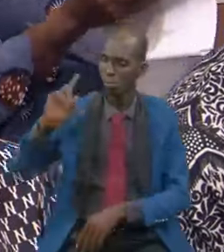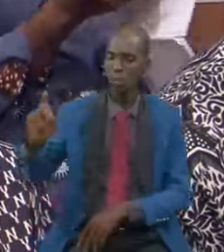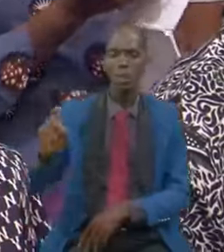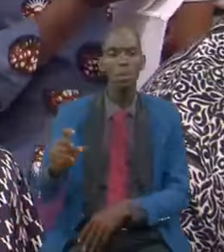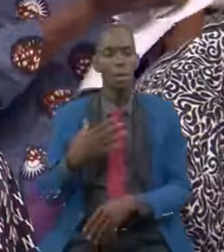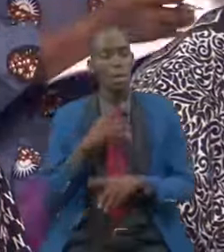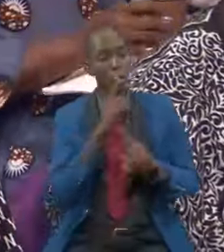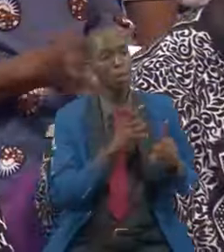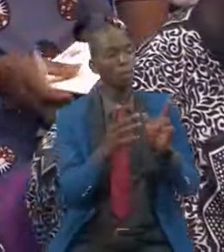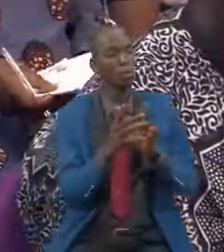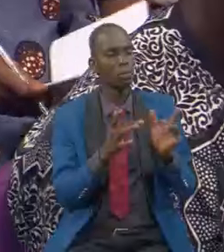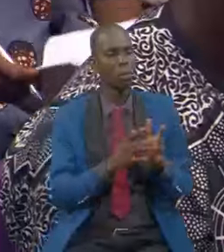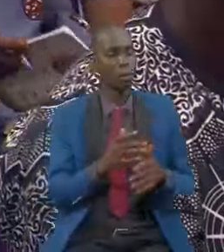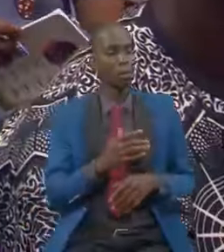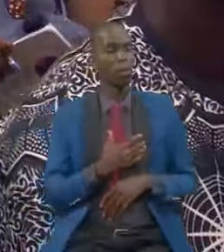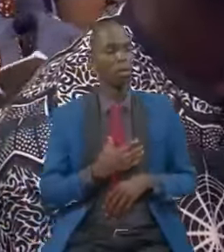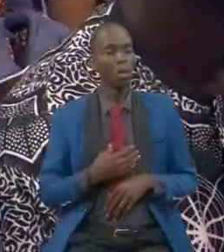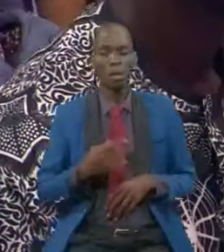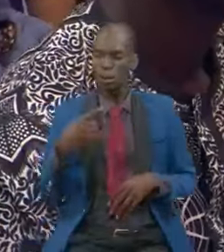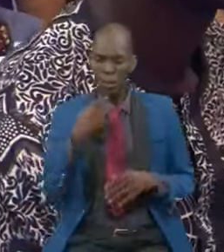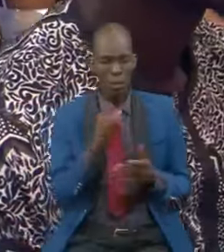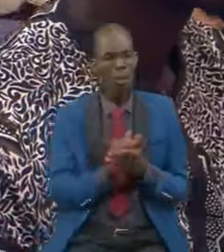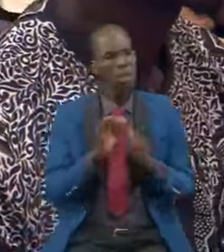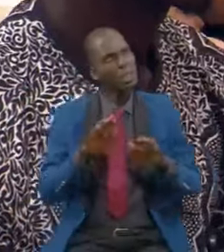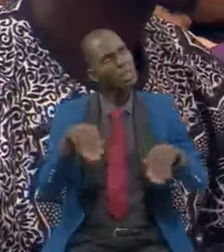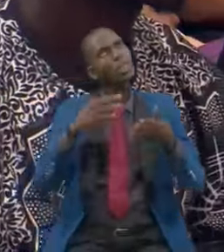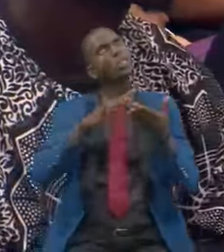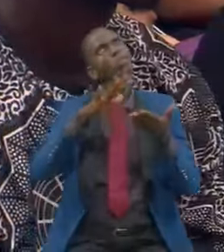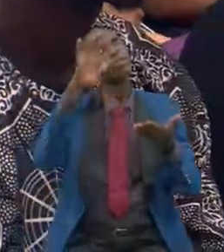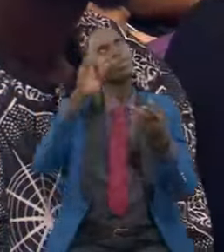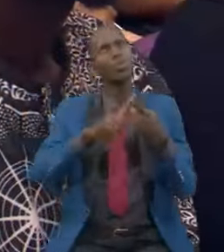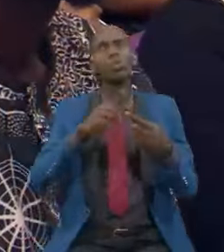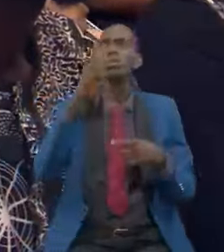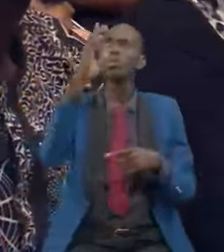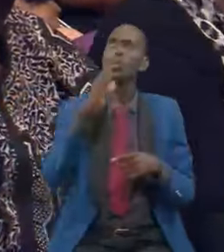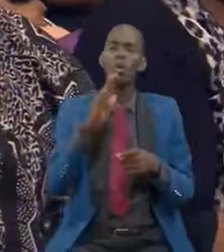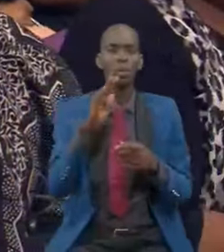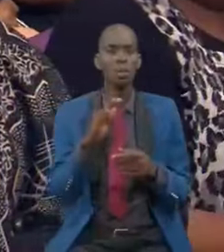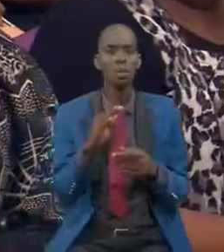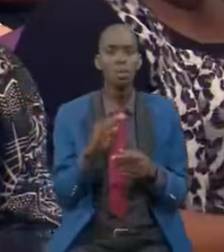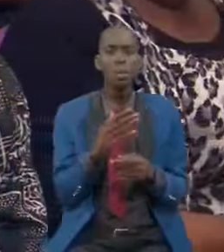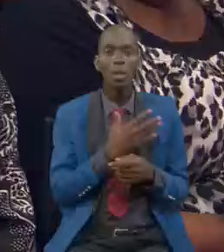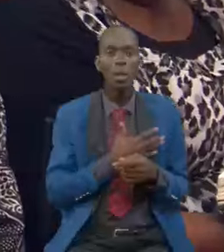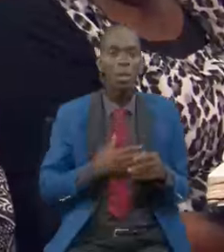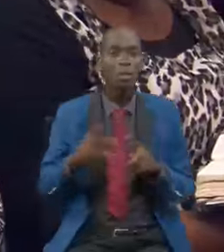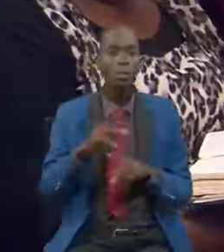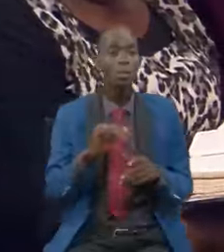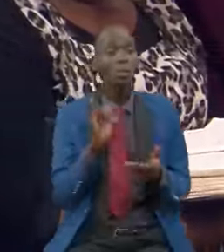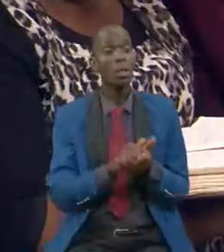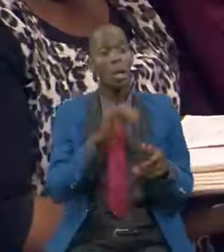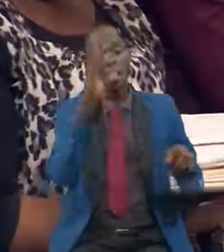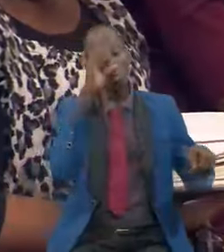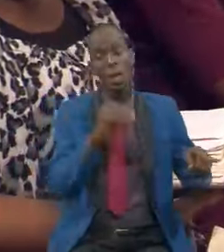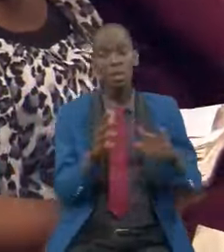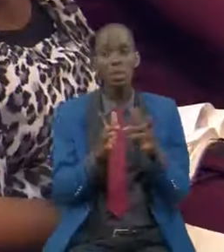give glory to God, that man is a sinner. And the blind man, whose